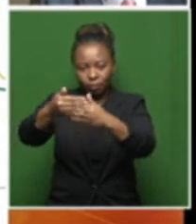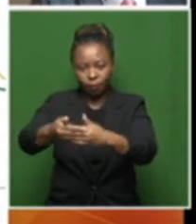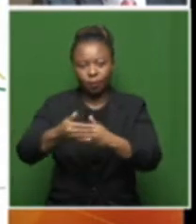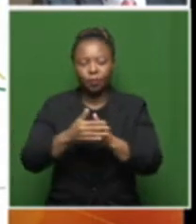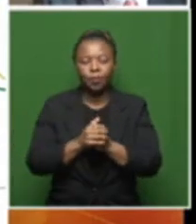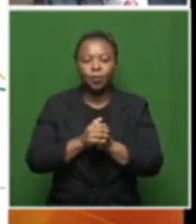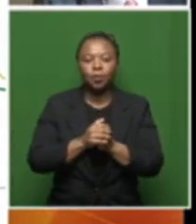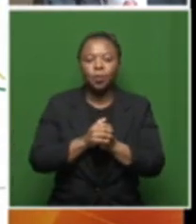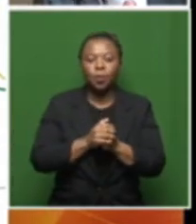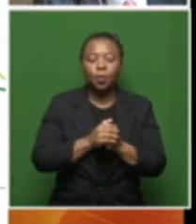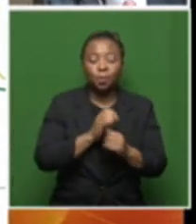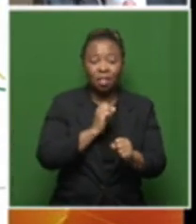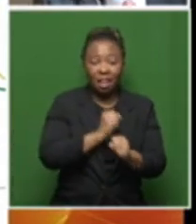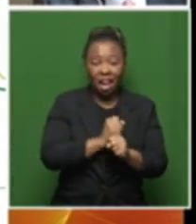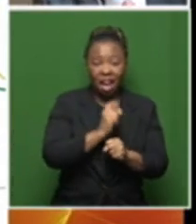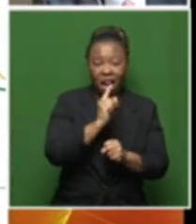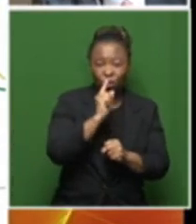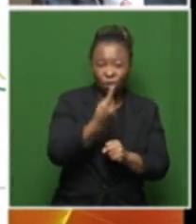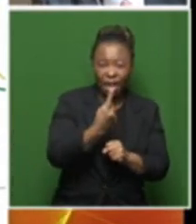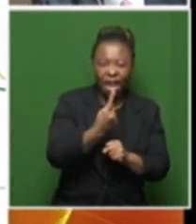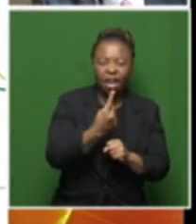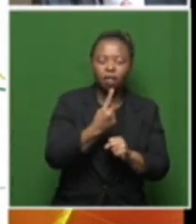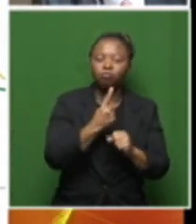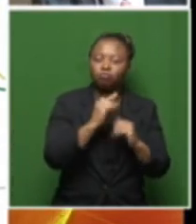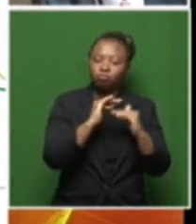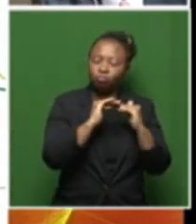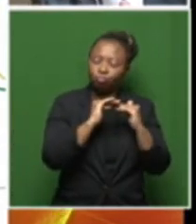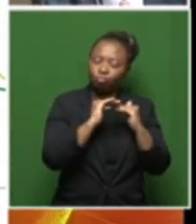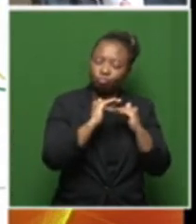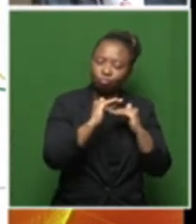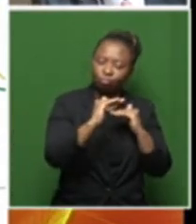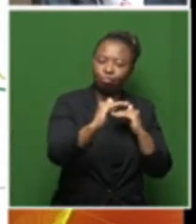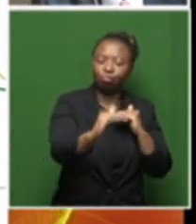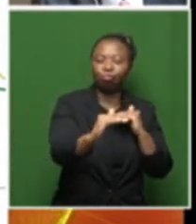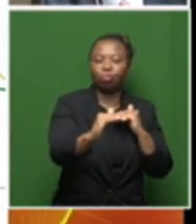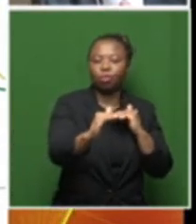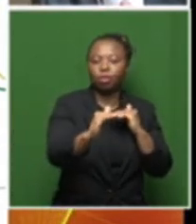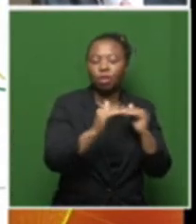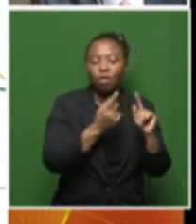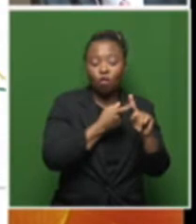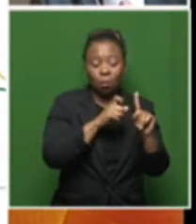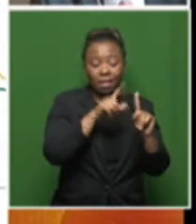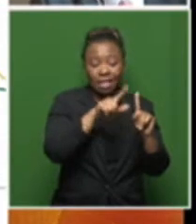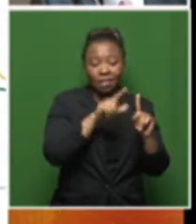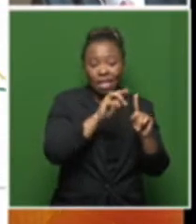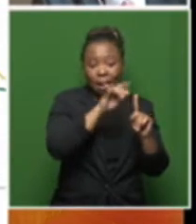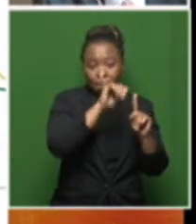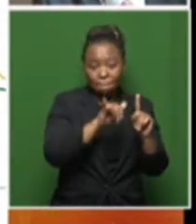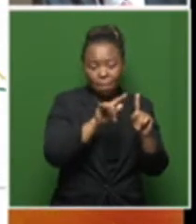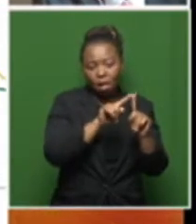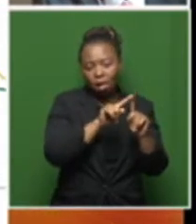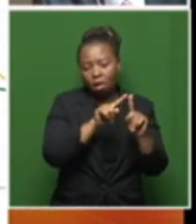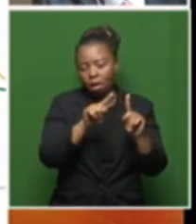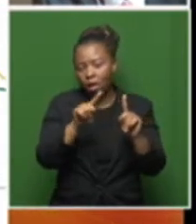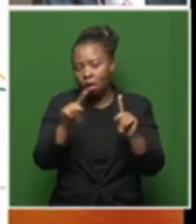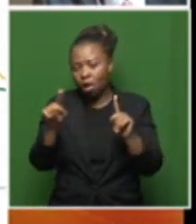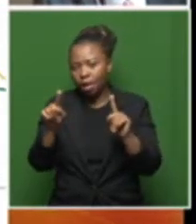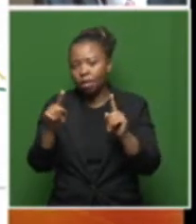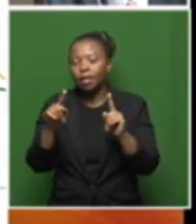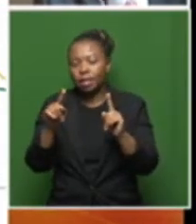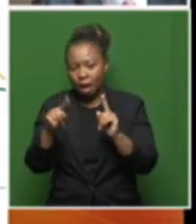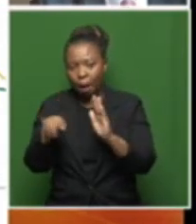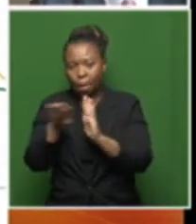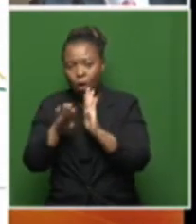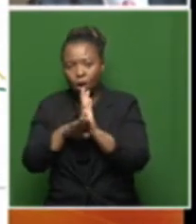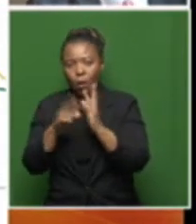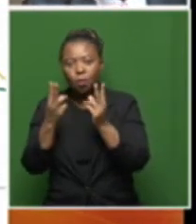Gauteng has had a relatively consistent and flat vaccination since the 17th of May, but they've started new programs. You